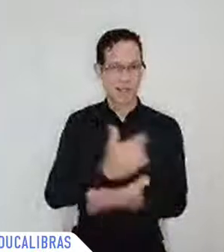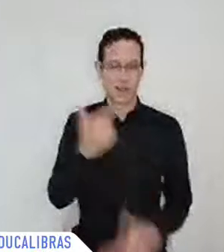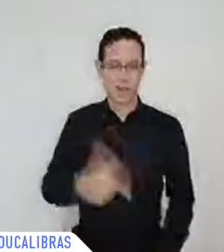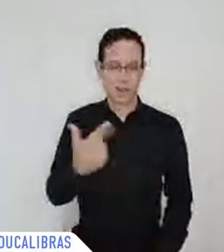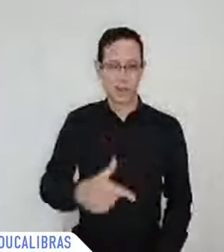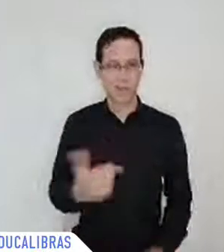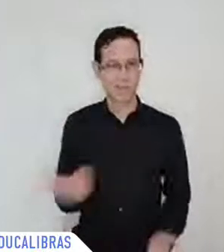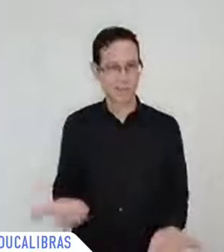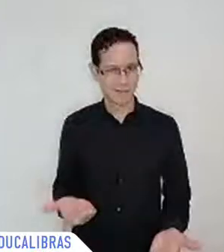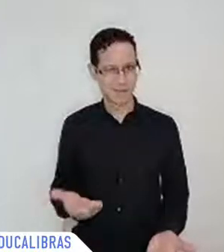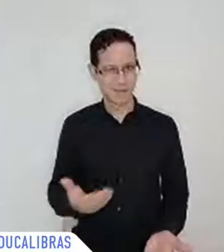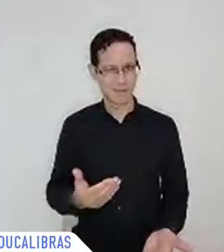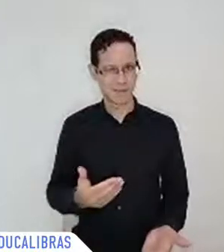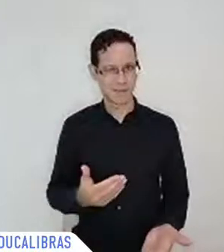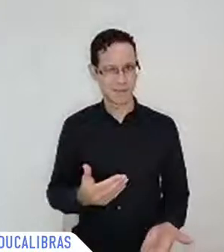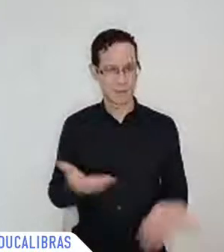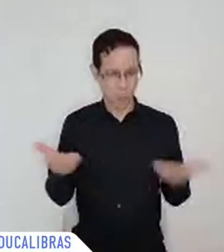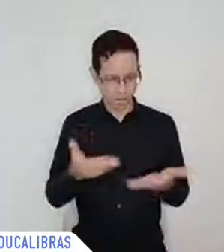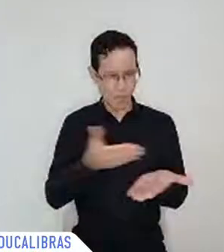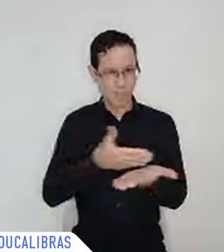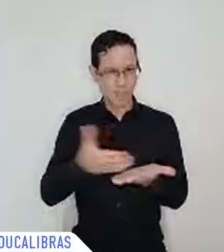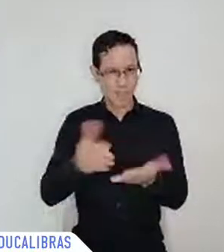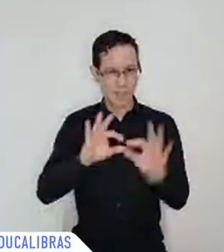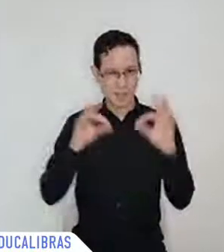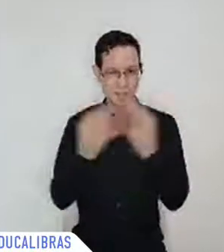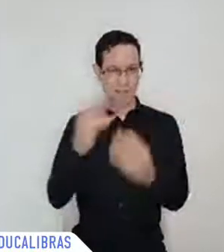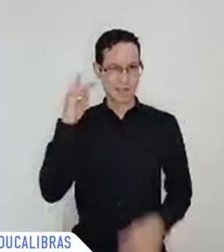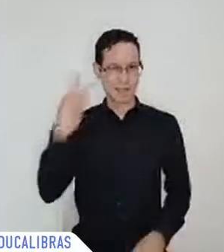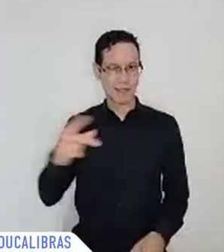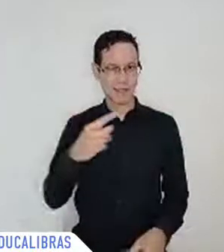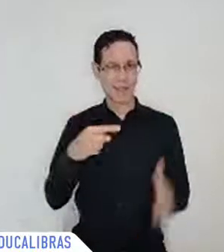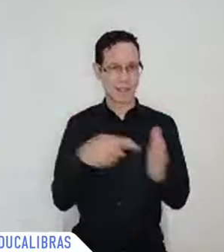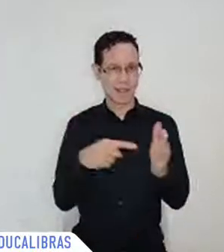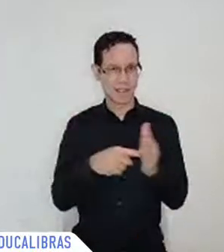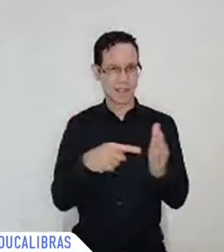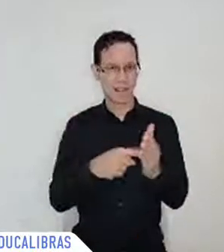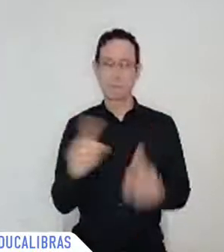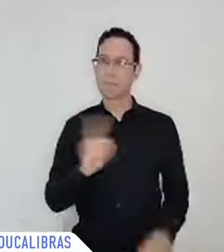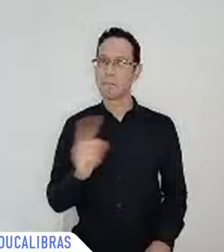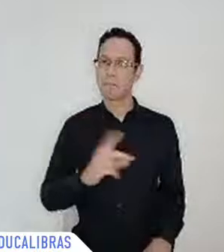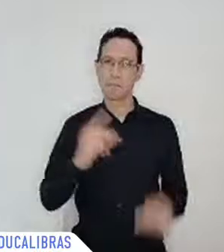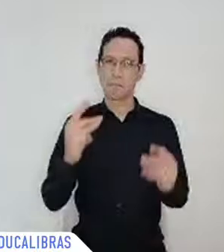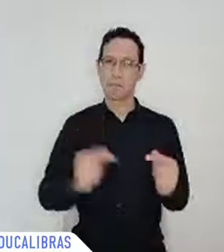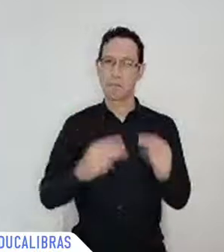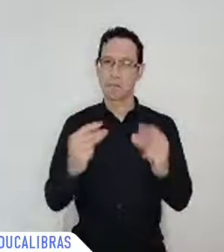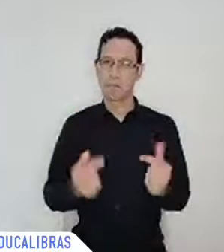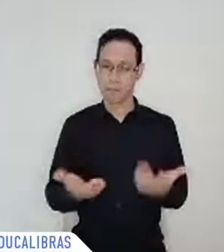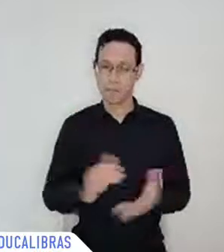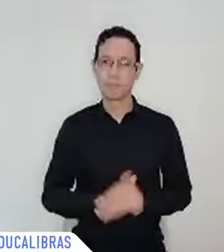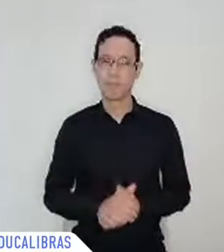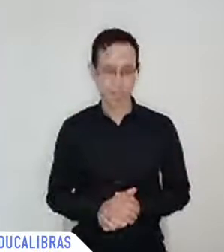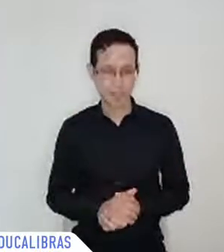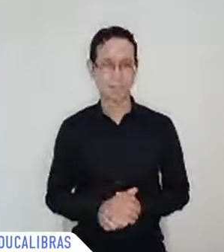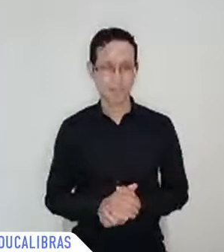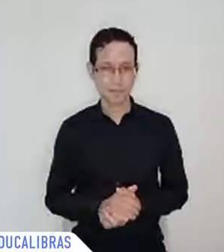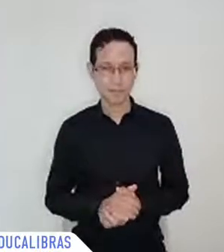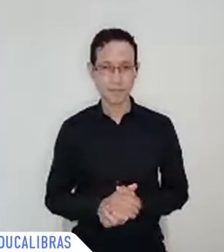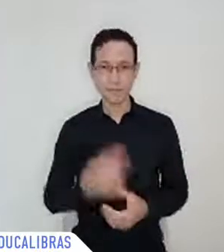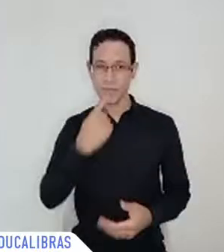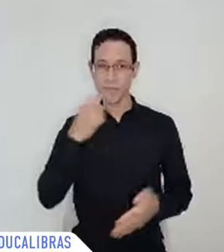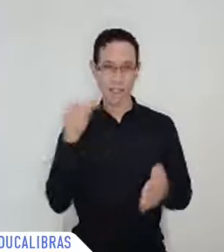the old way they did politics. There are many allegations and accusations